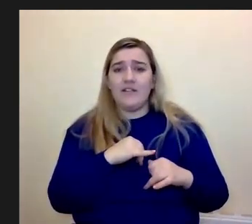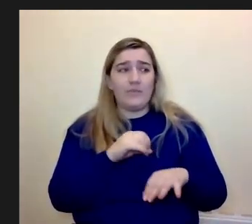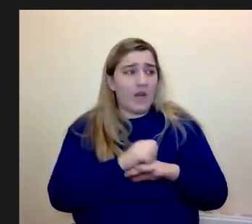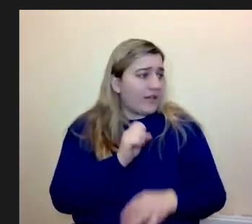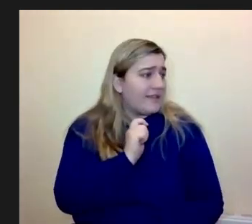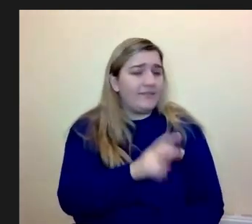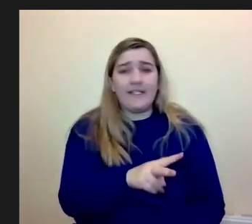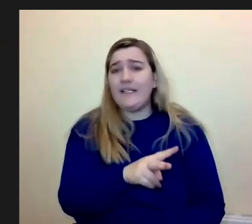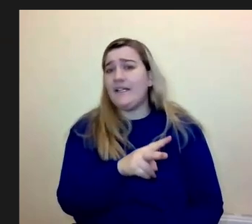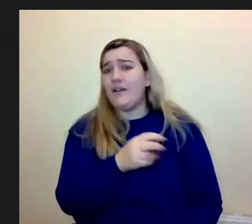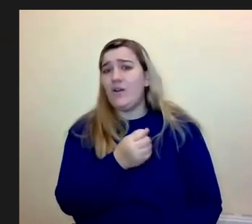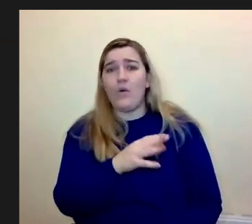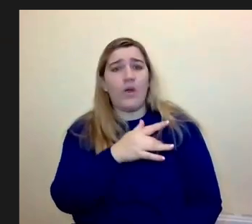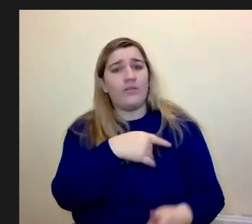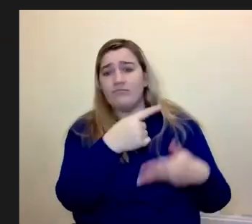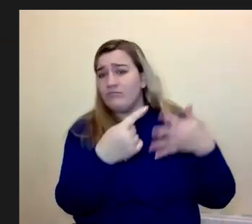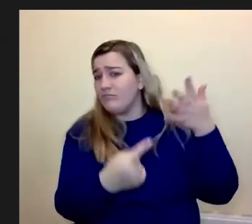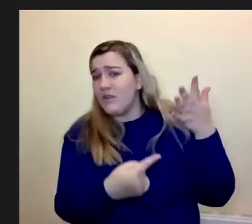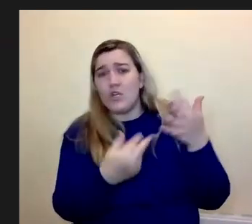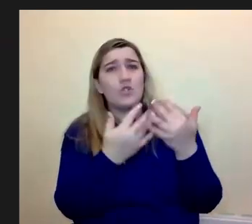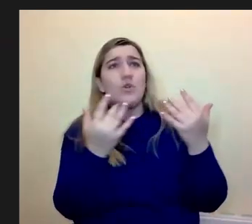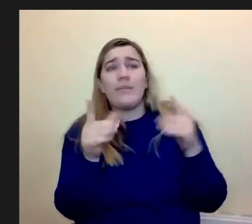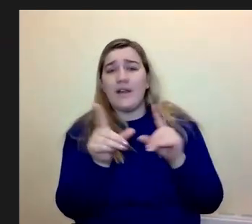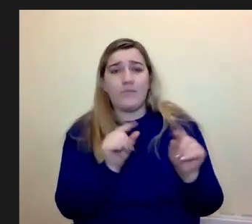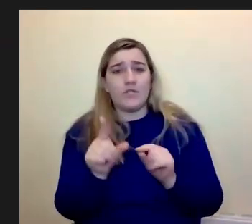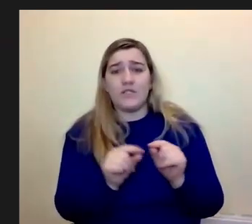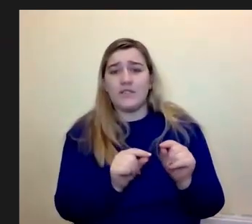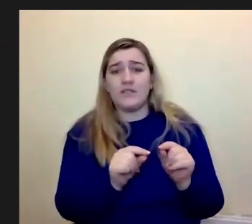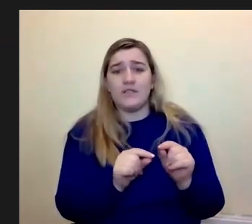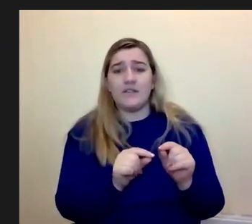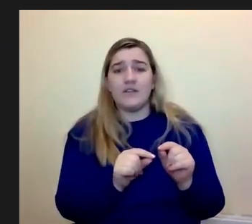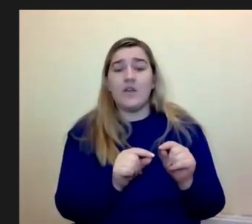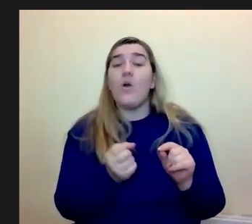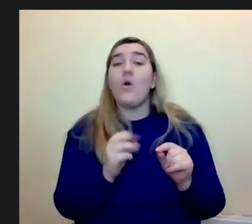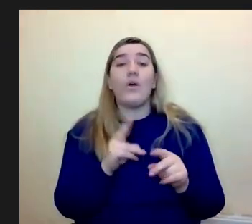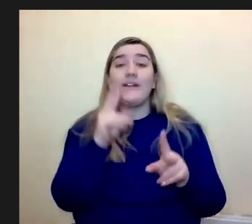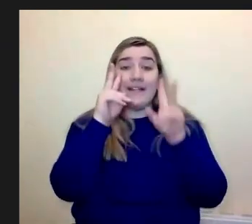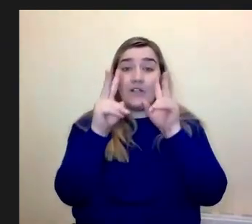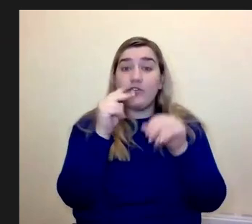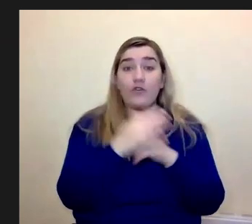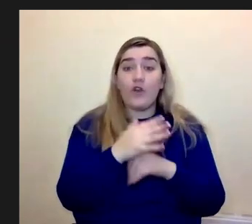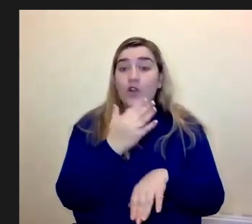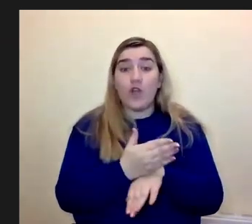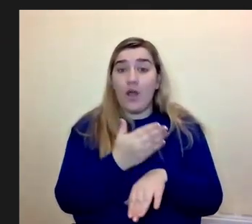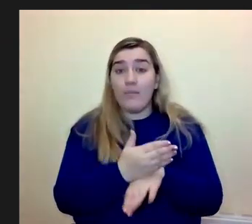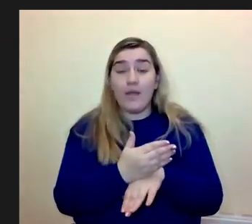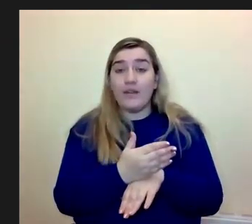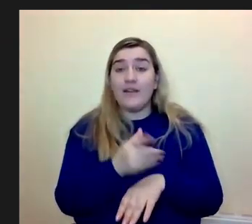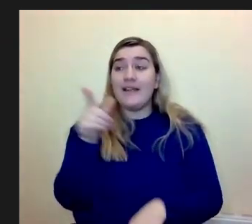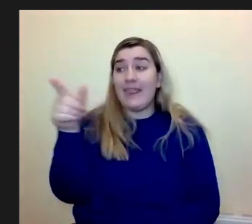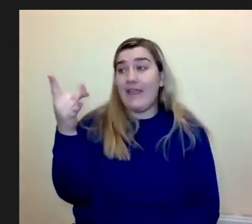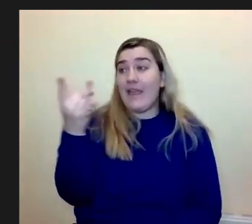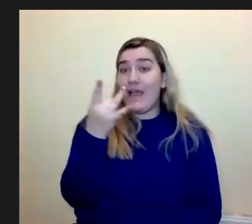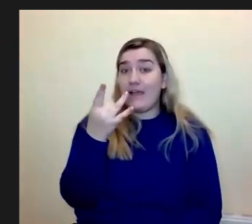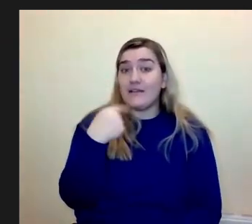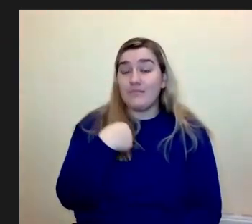television, I was like the interview or the dawn, I would say, they asked me,